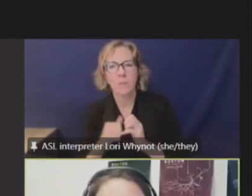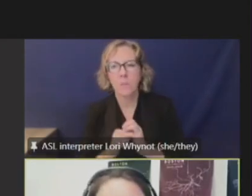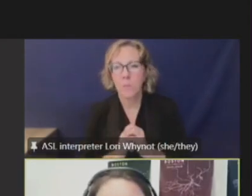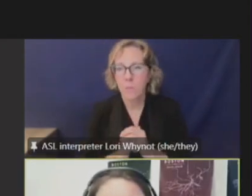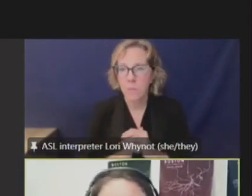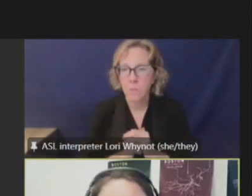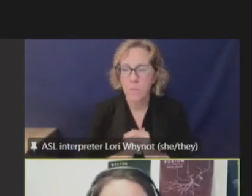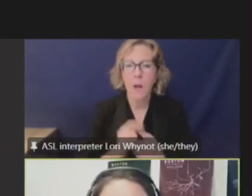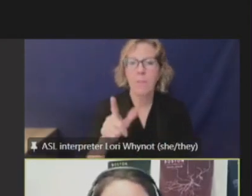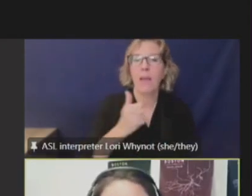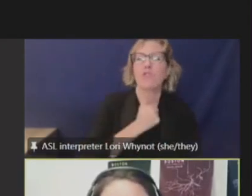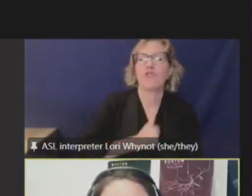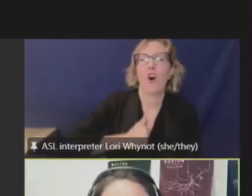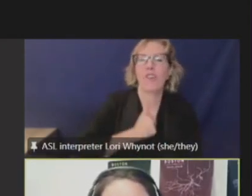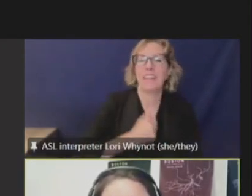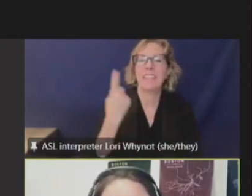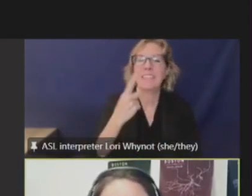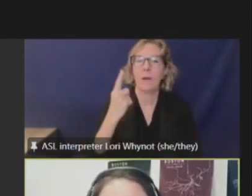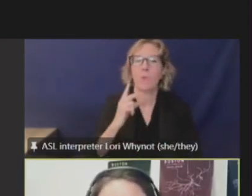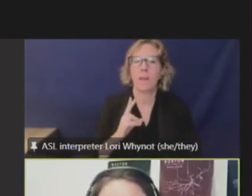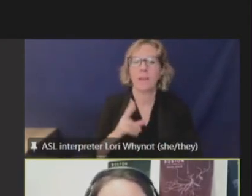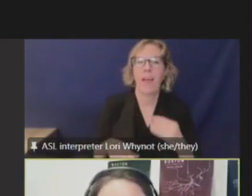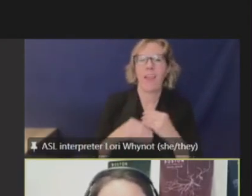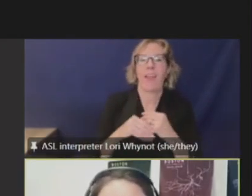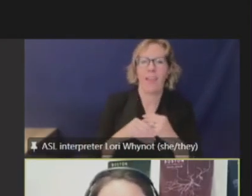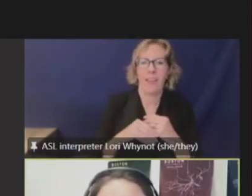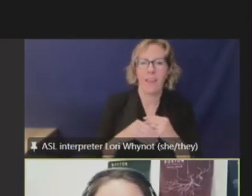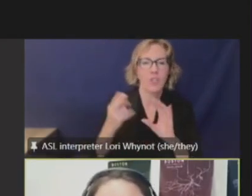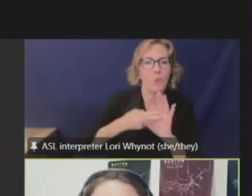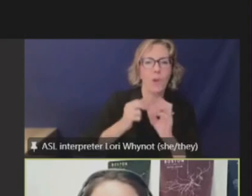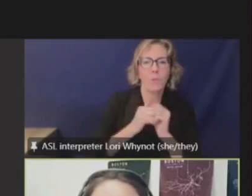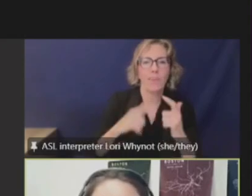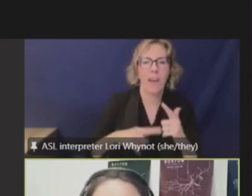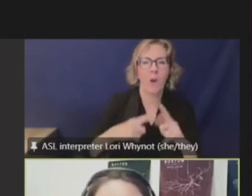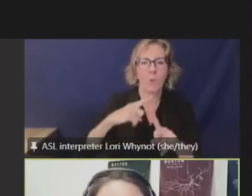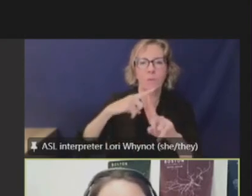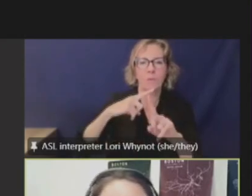Okay, sorry, someone jumped in there a little bit with a mute, but let me continue.